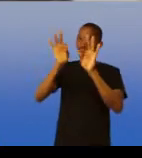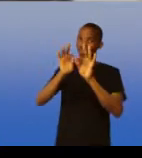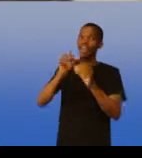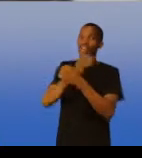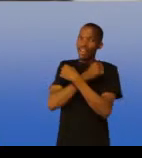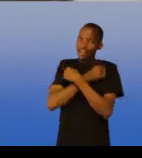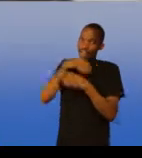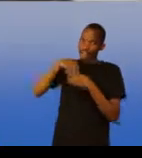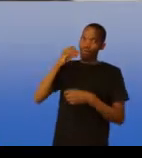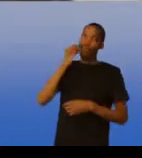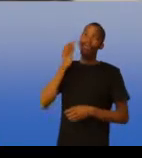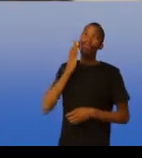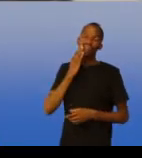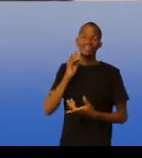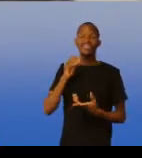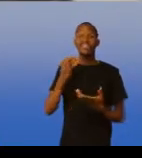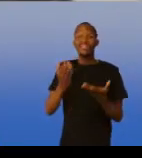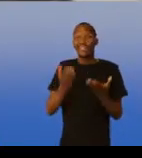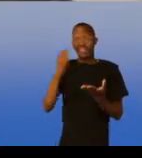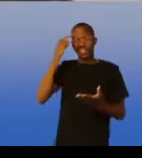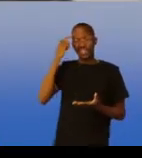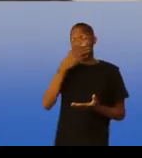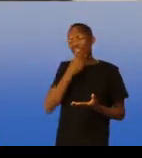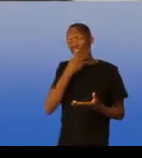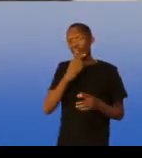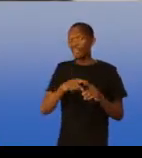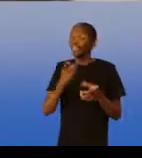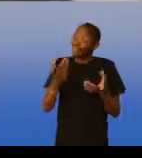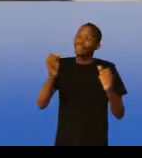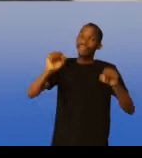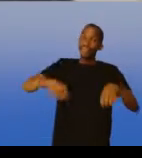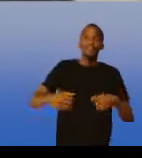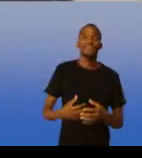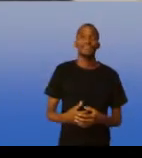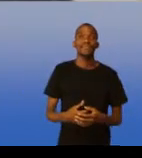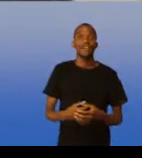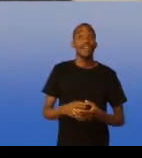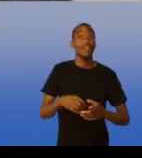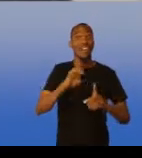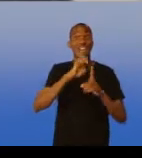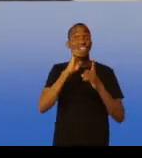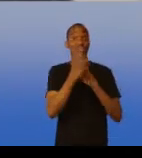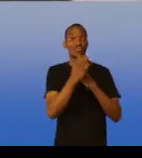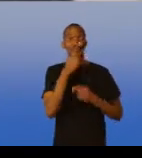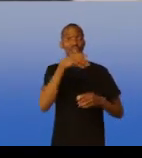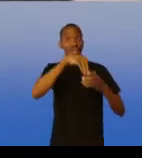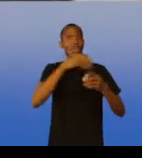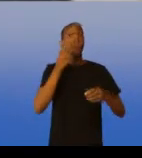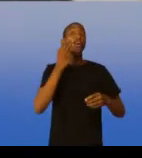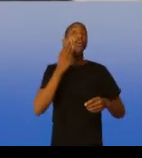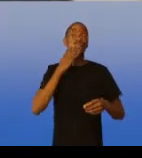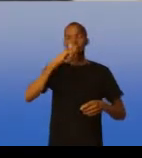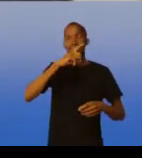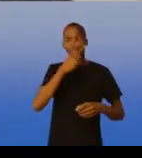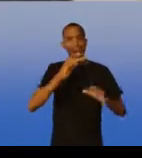home. It sounds very simple, but that's what it takes. With the right environment at home, it nurtures the child to be able to